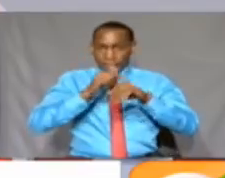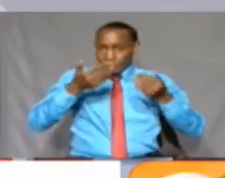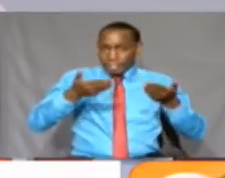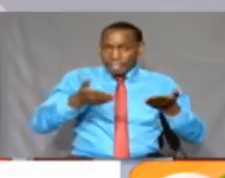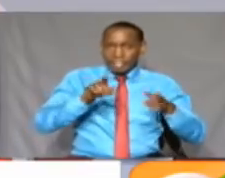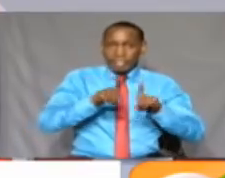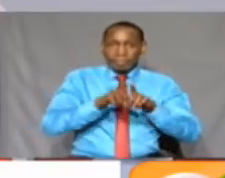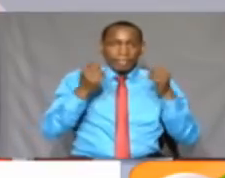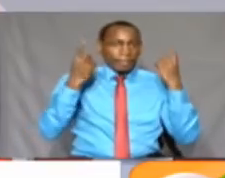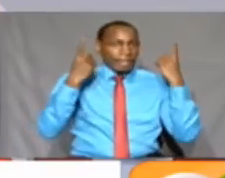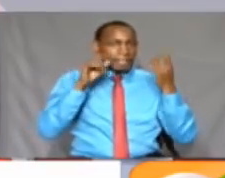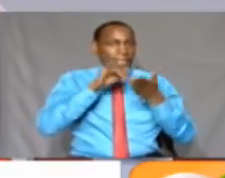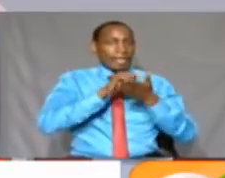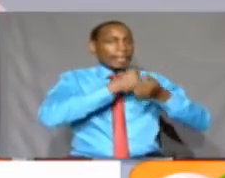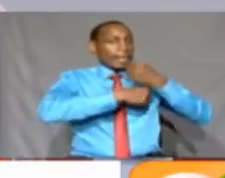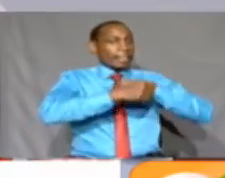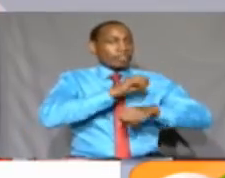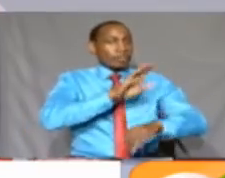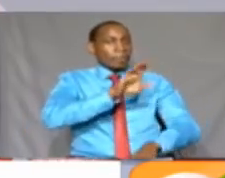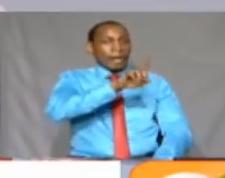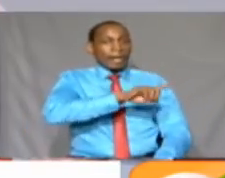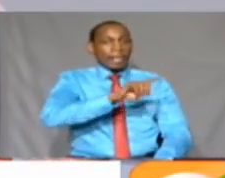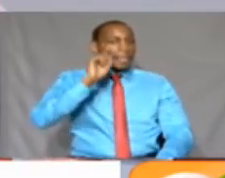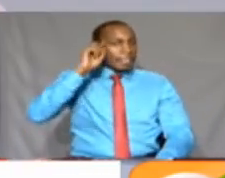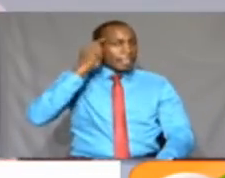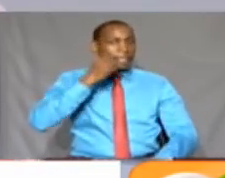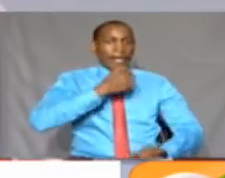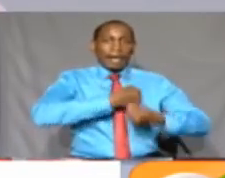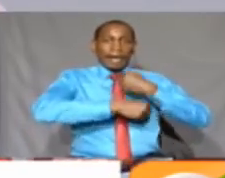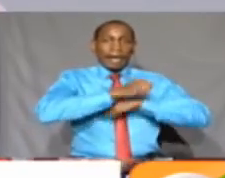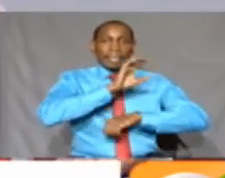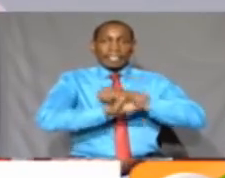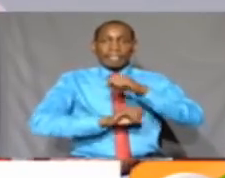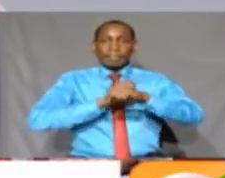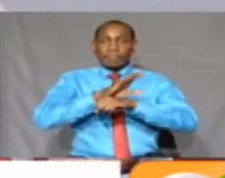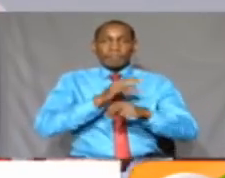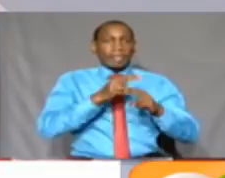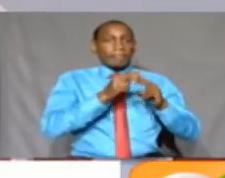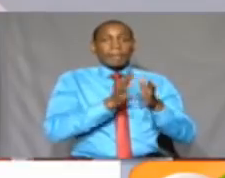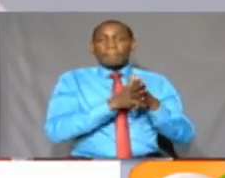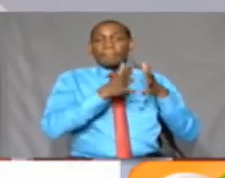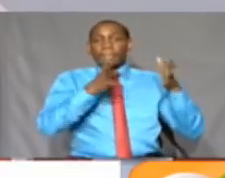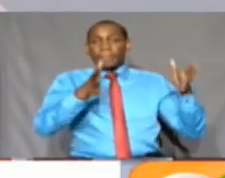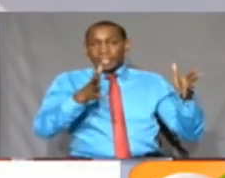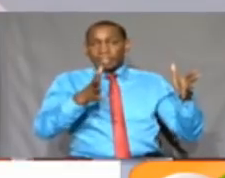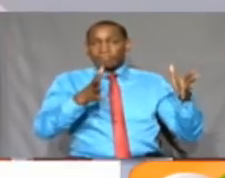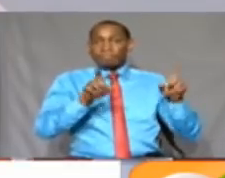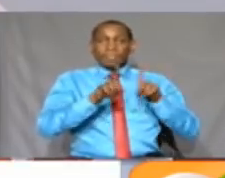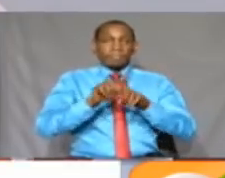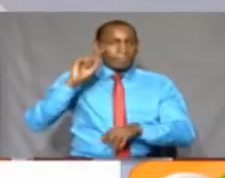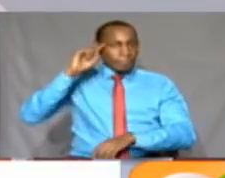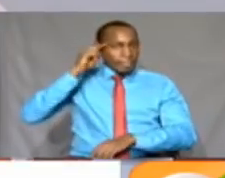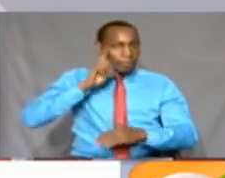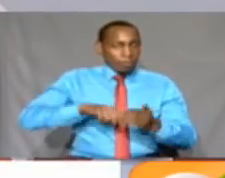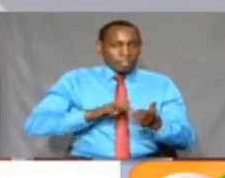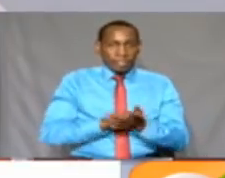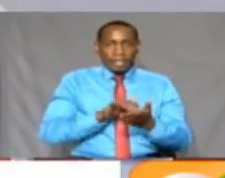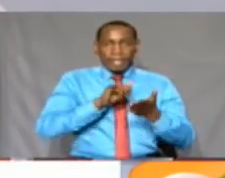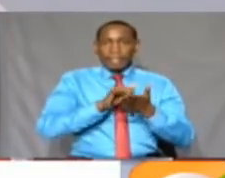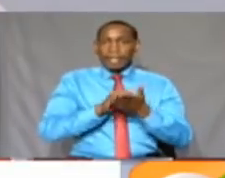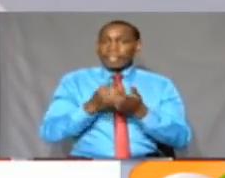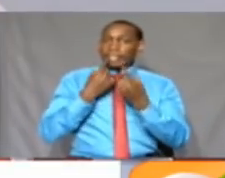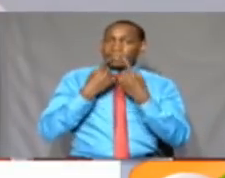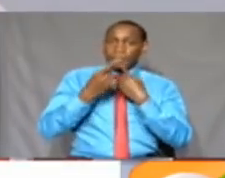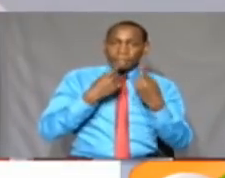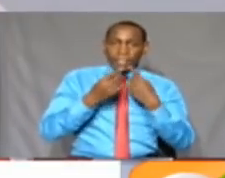he understands that what he's doing is wrong. He thinks he's acting a movie, and he's a hero in a movie. Yes. And he thinks he's speaking